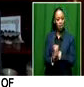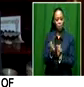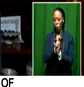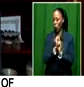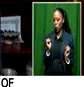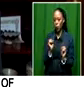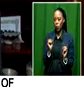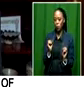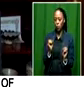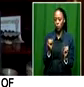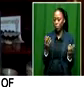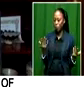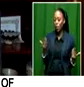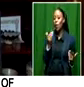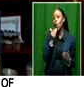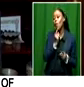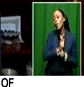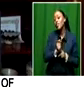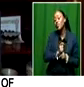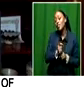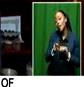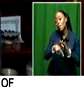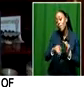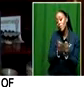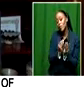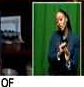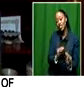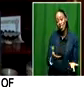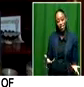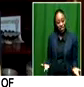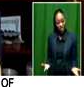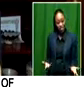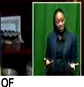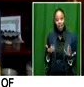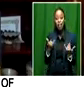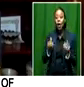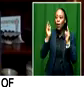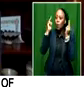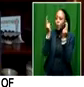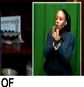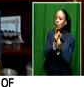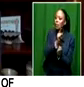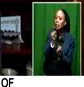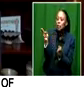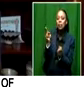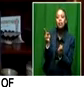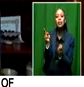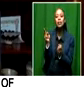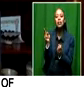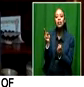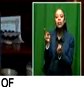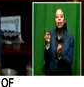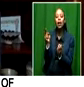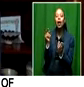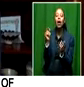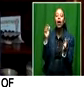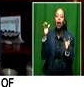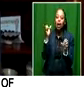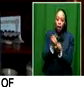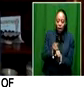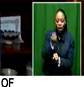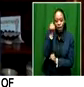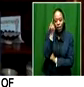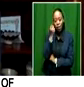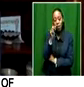that were not asked. Who's going to train primary school teachers? Now universities are have come to grips with it.